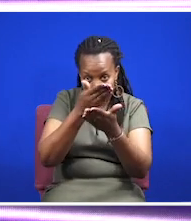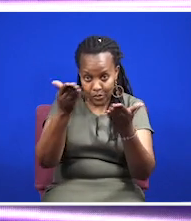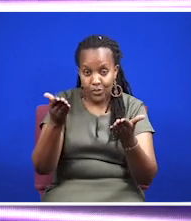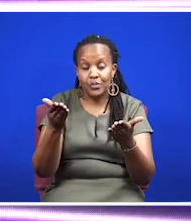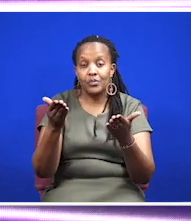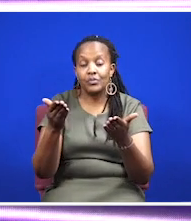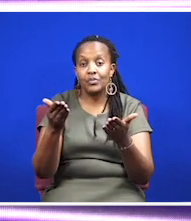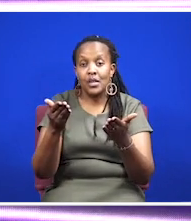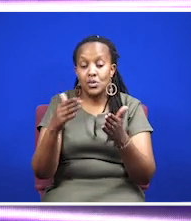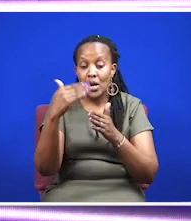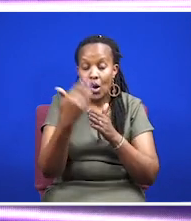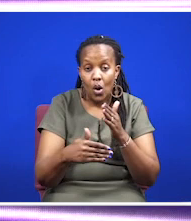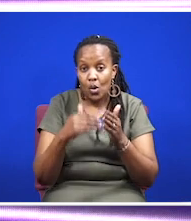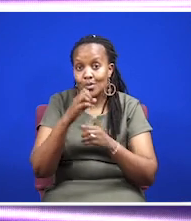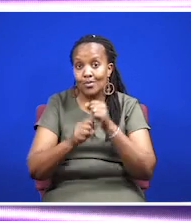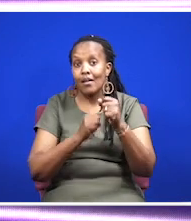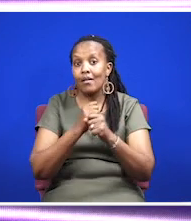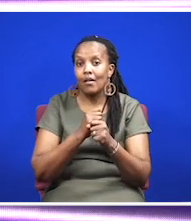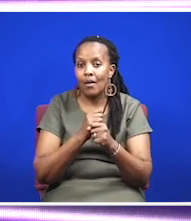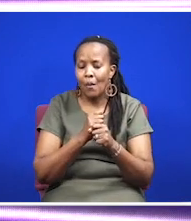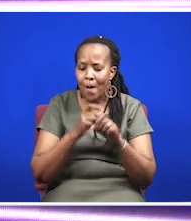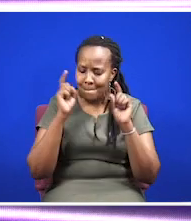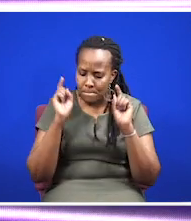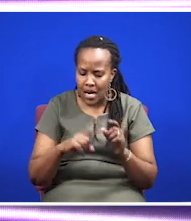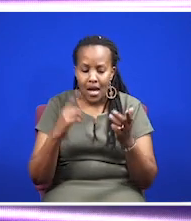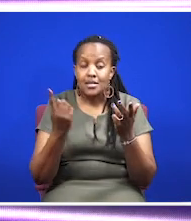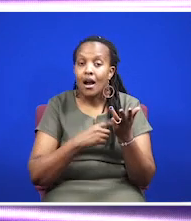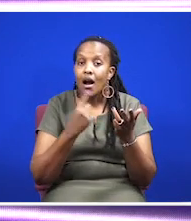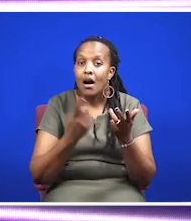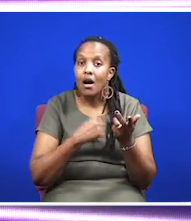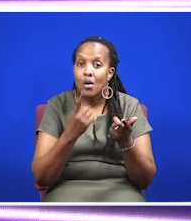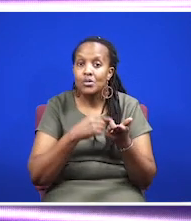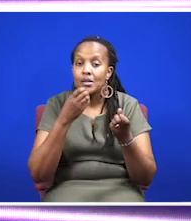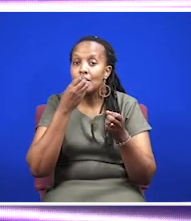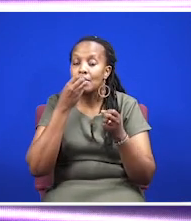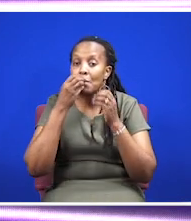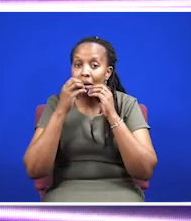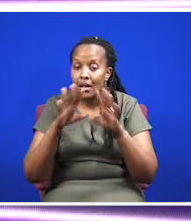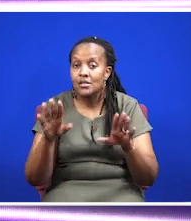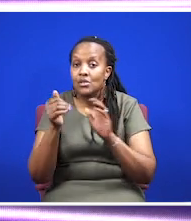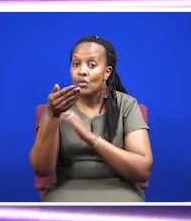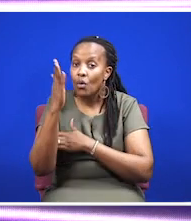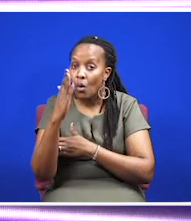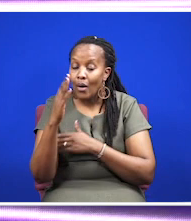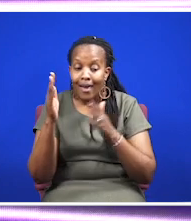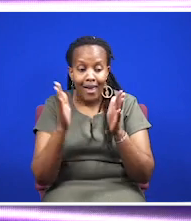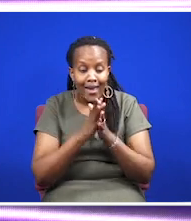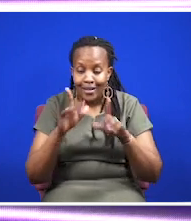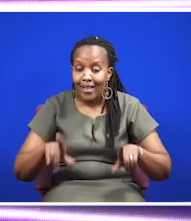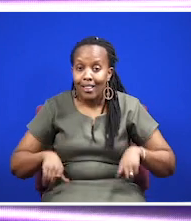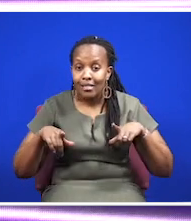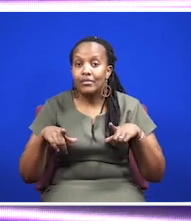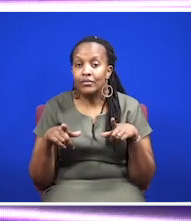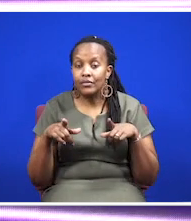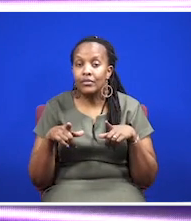towards the end of the year. We need to count the blessings of God and live a life of thanksgiving